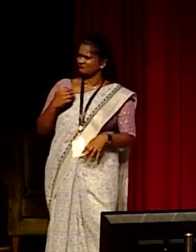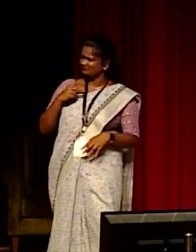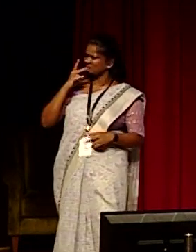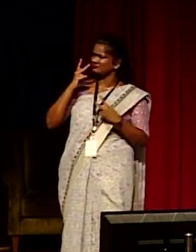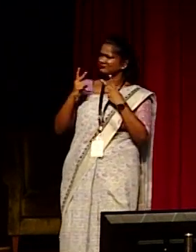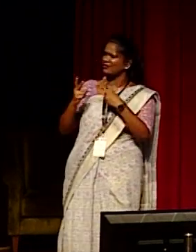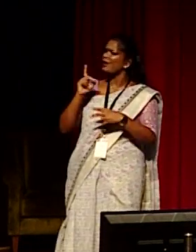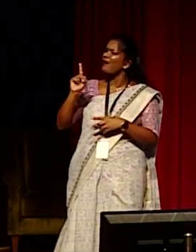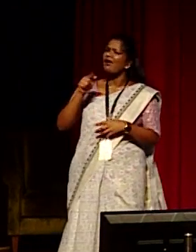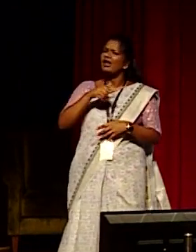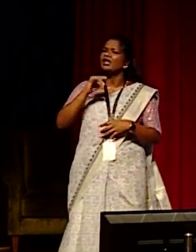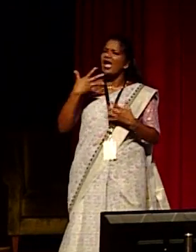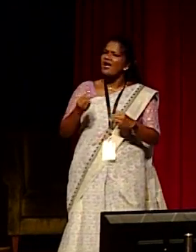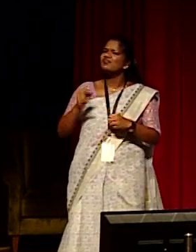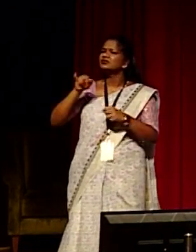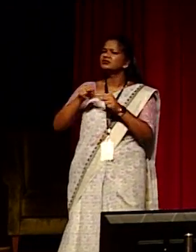continues to use the Jaipur limb.